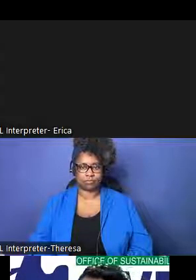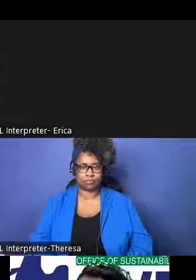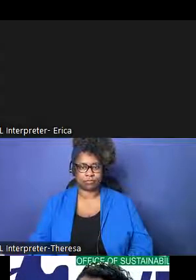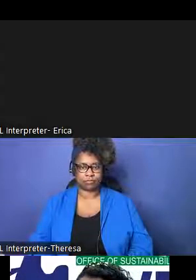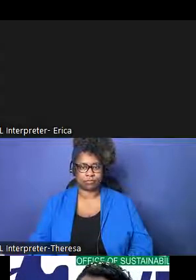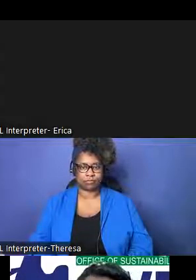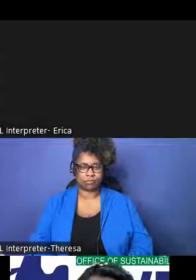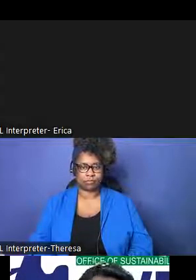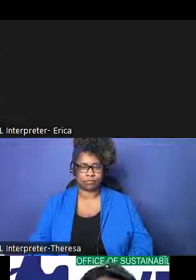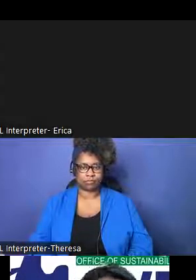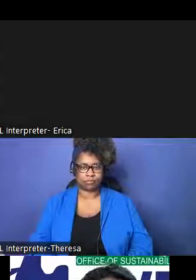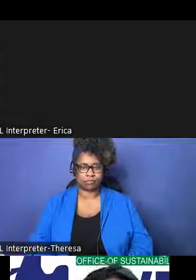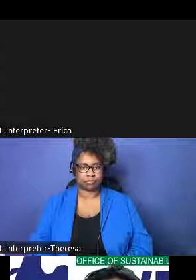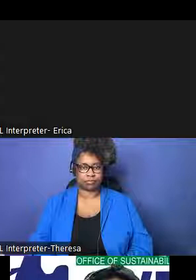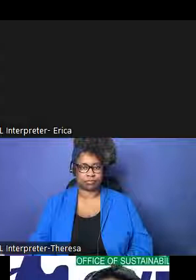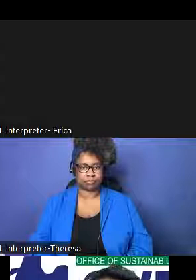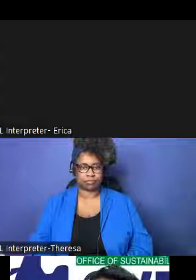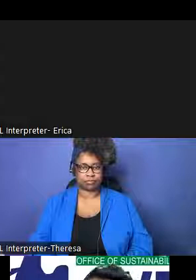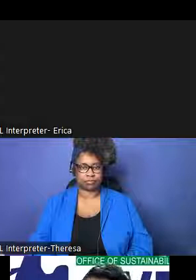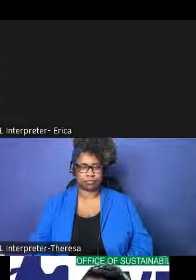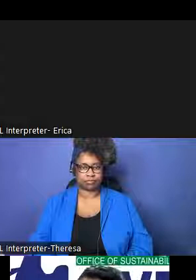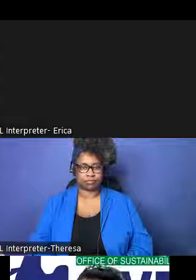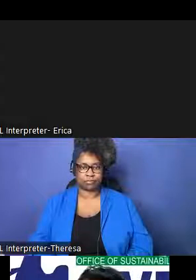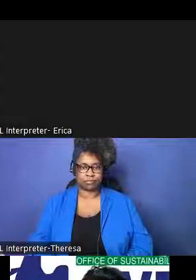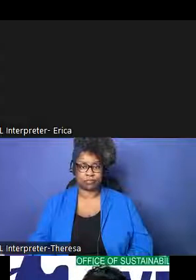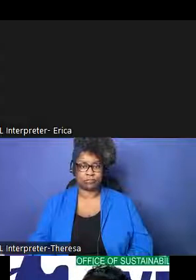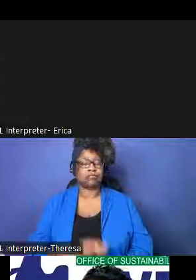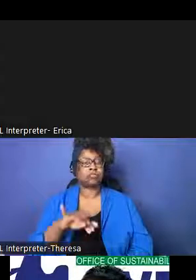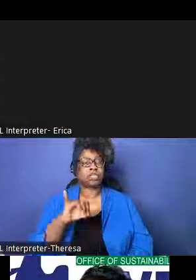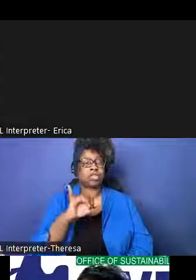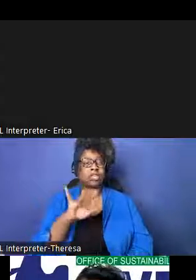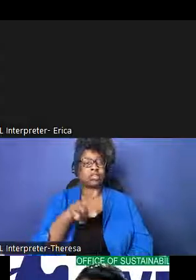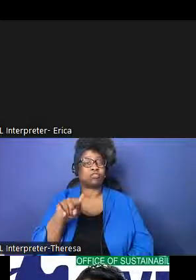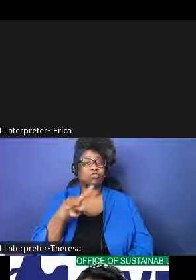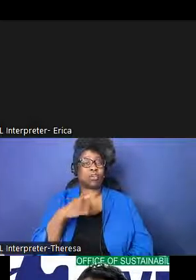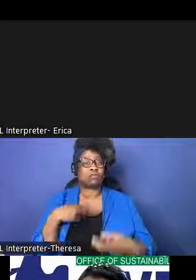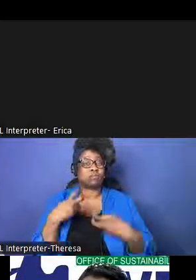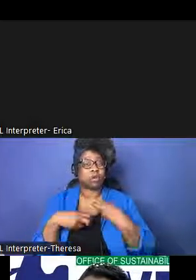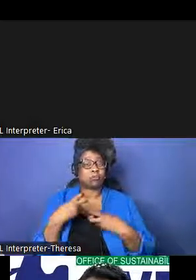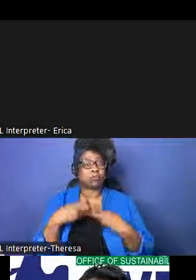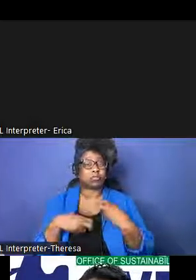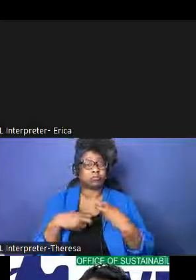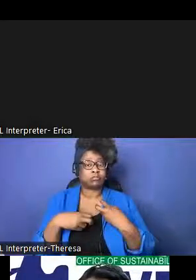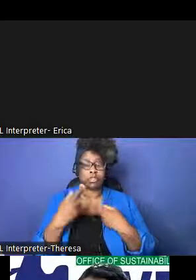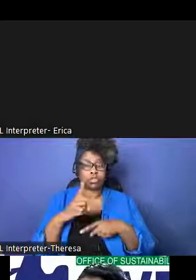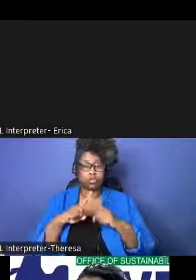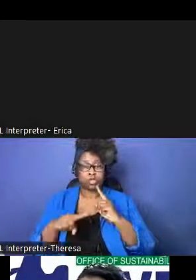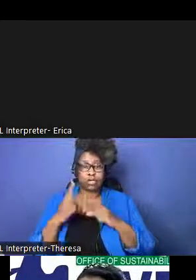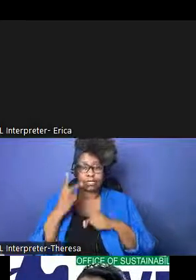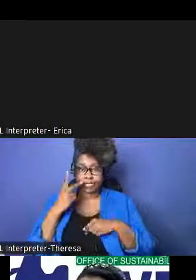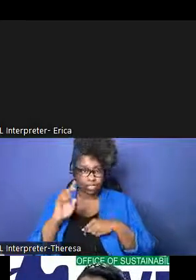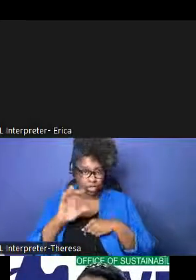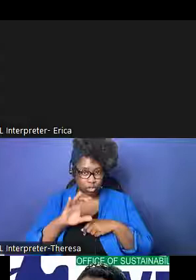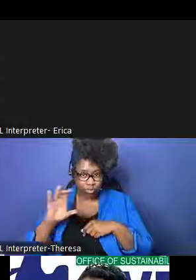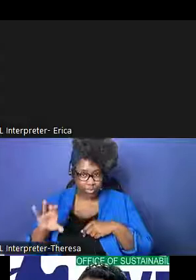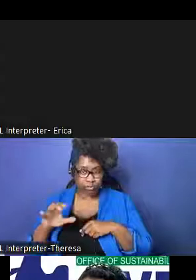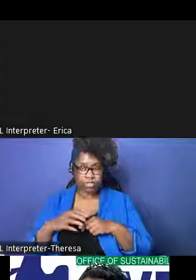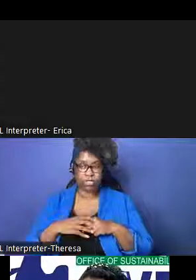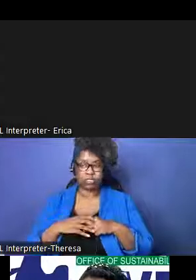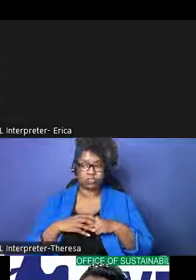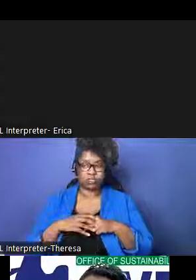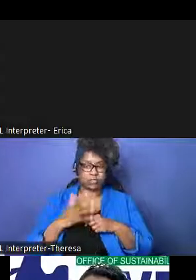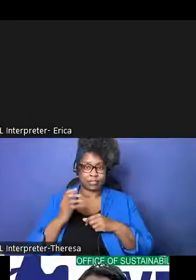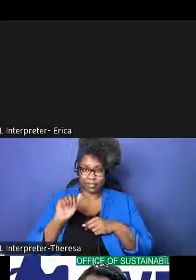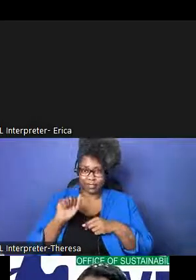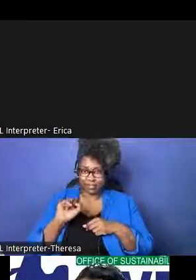español entre las opciones ahí. If anyone has a challenge with accessing the closed captioning, the American Sign